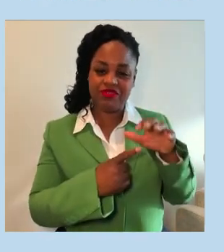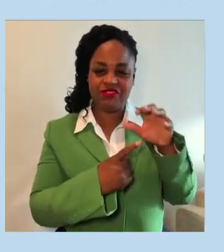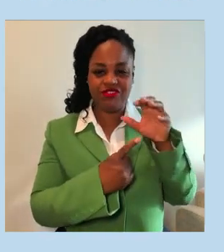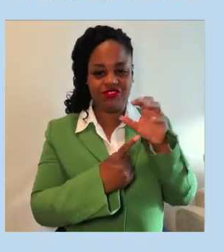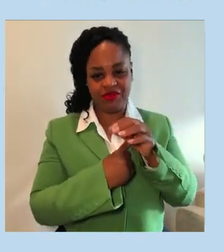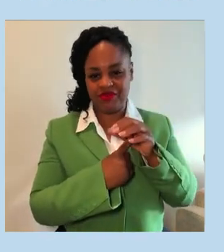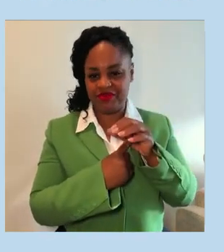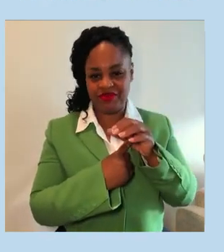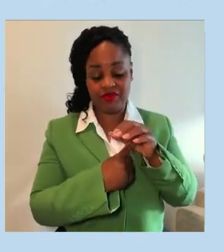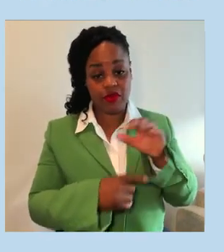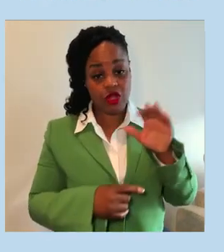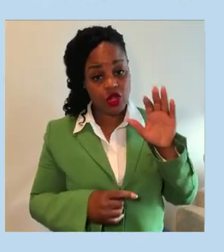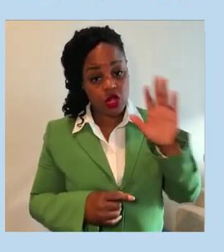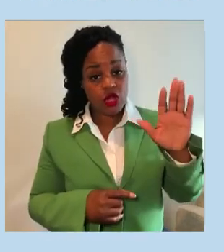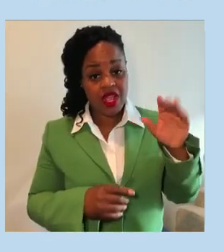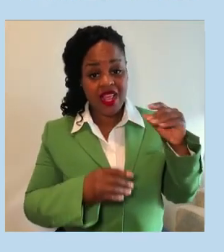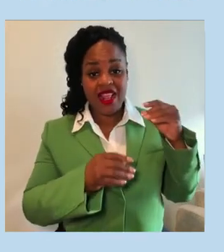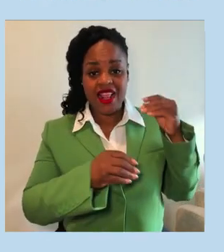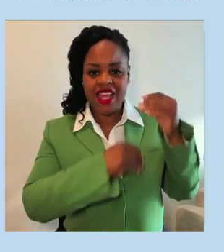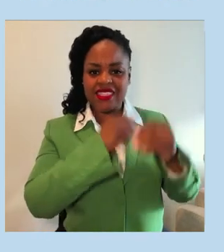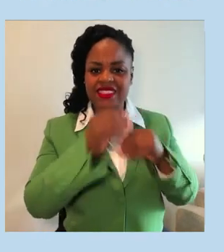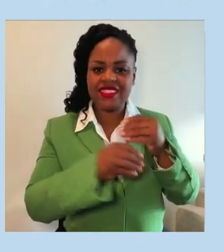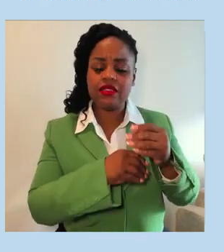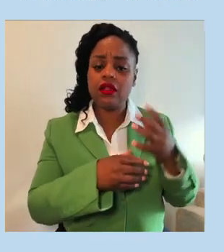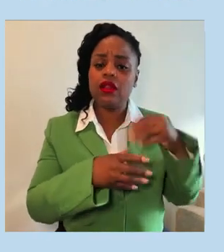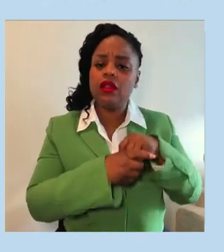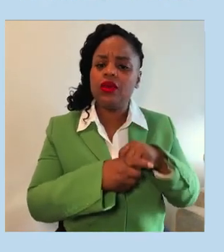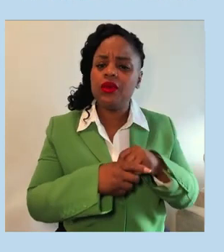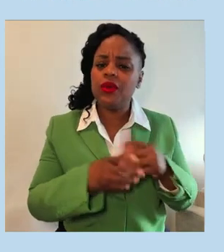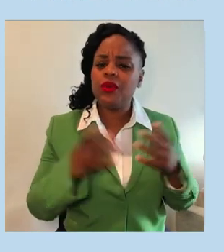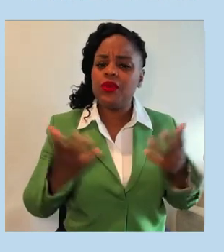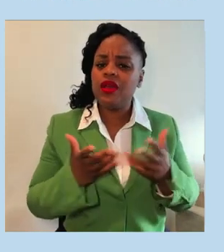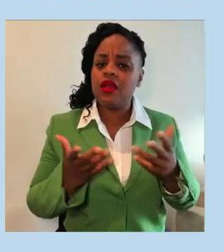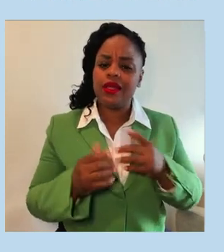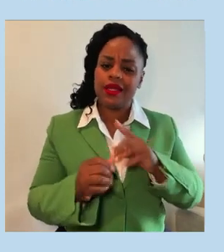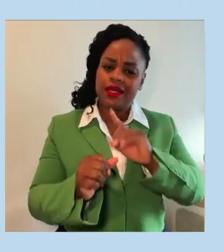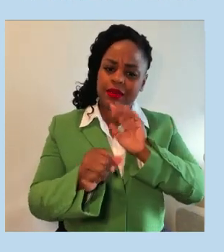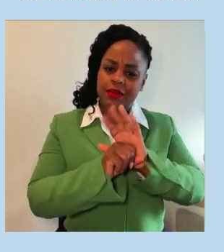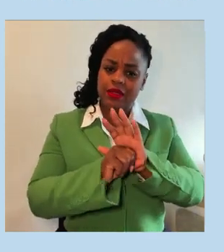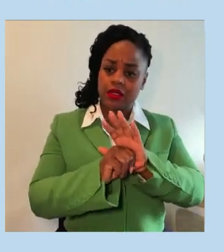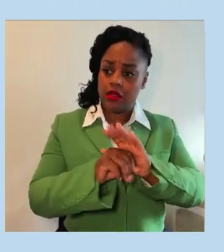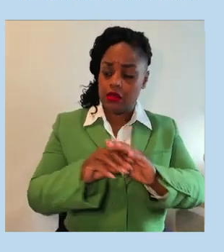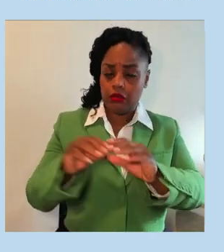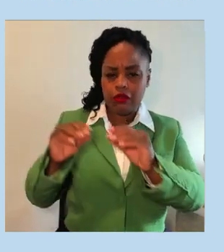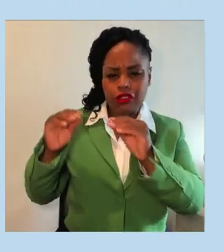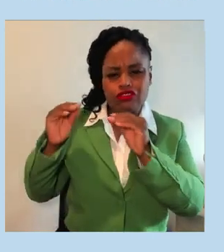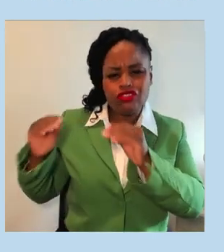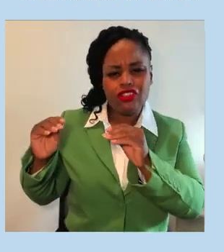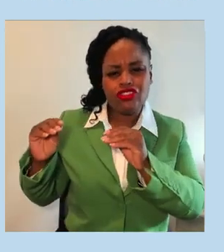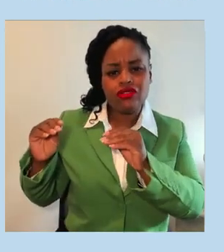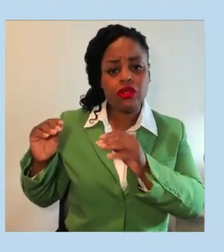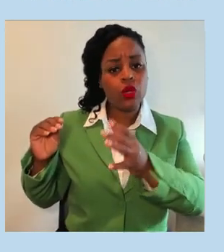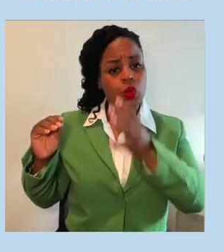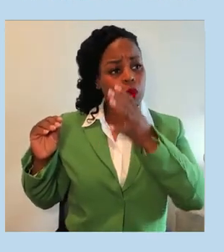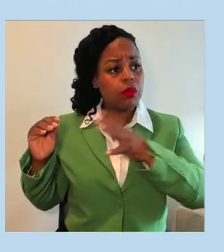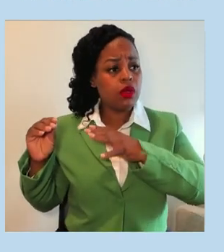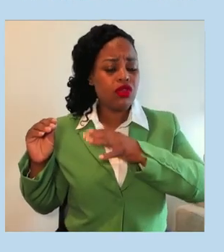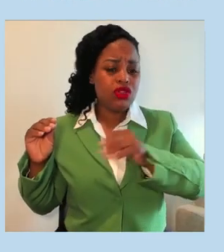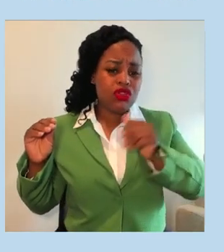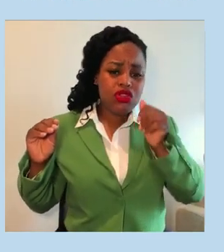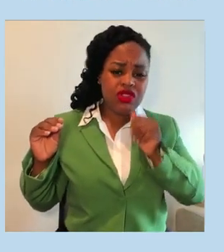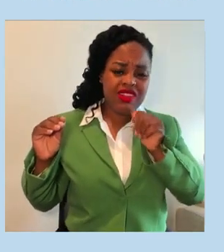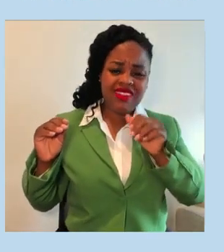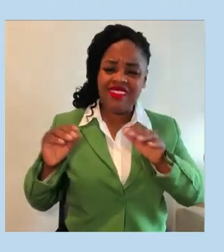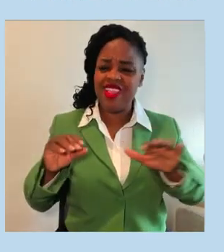her commitment to educate girls around the world by promoting basic education. And in fact, funding provided for basic education is